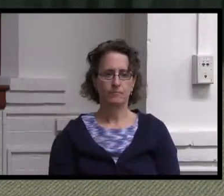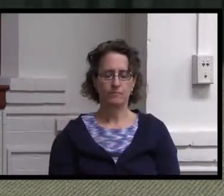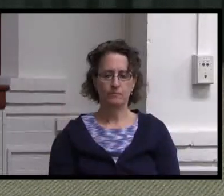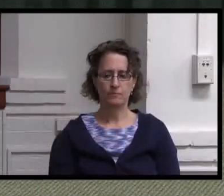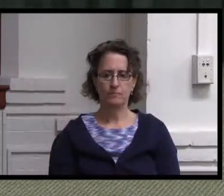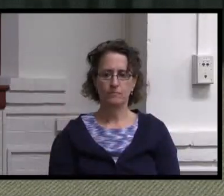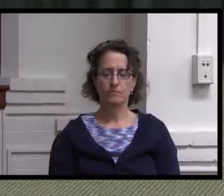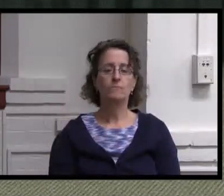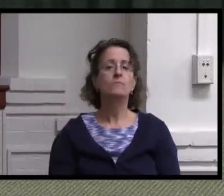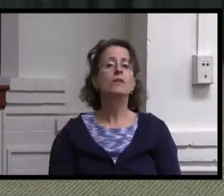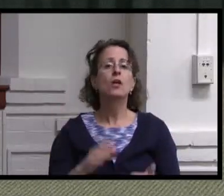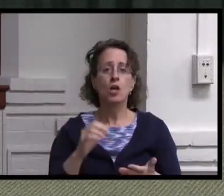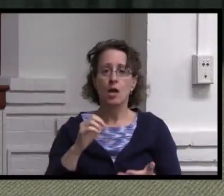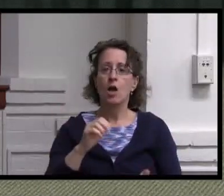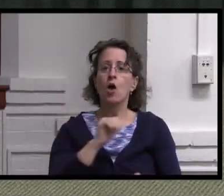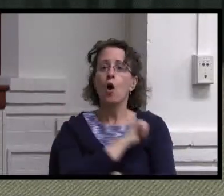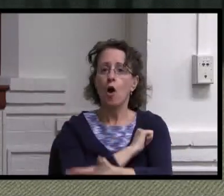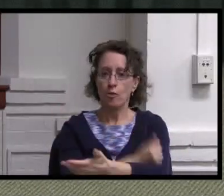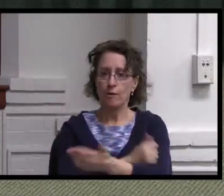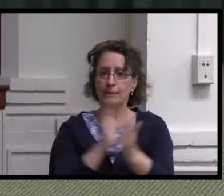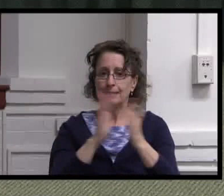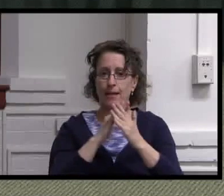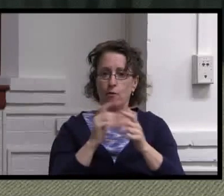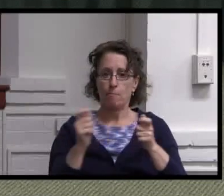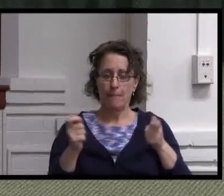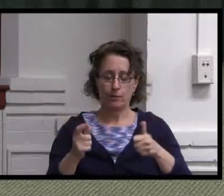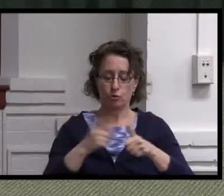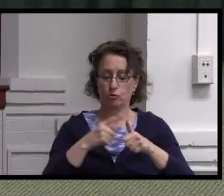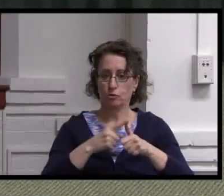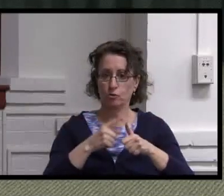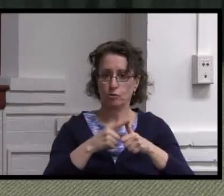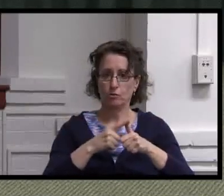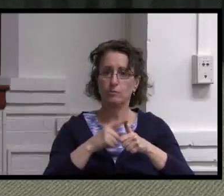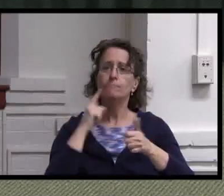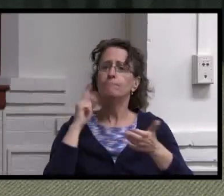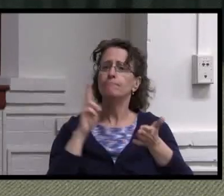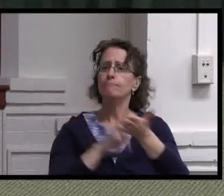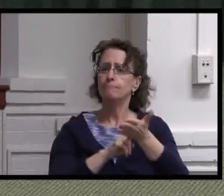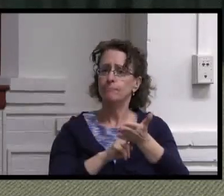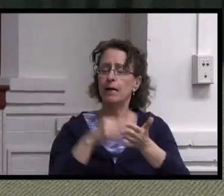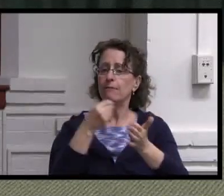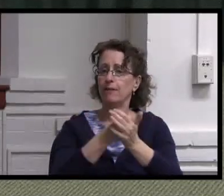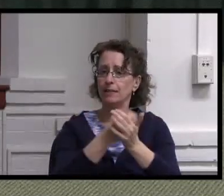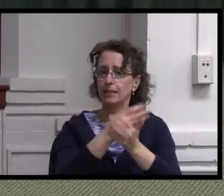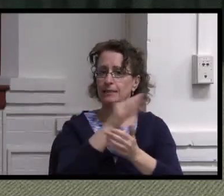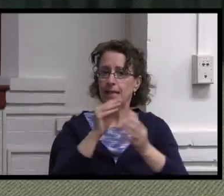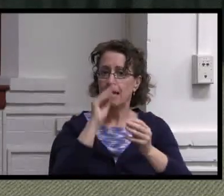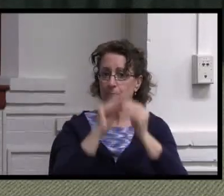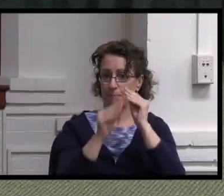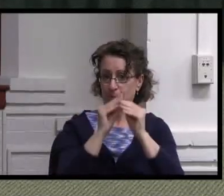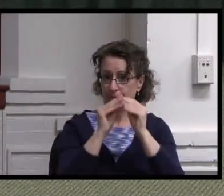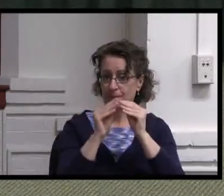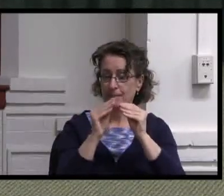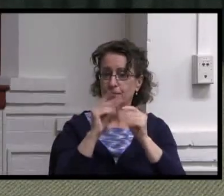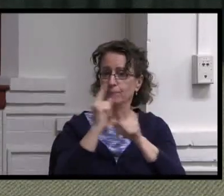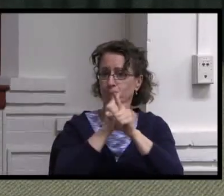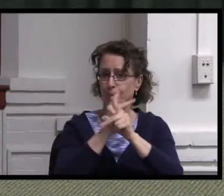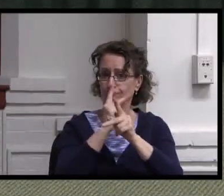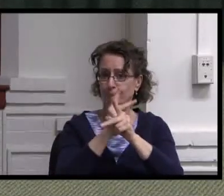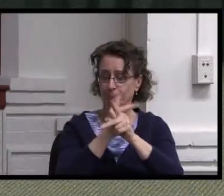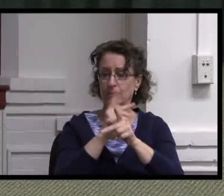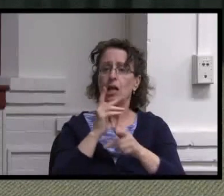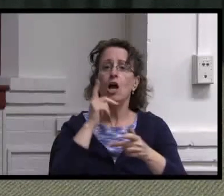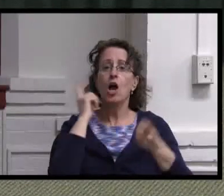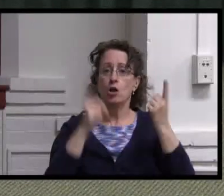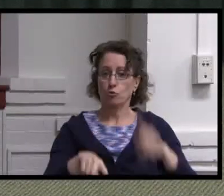To authorize the town manager to, one, execute a finance and maintenance agreement between the state of Vermont and the town of